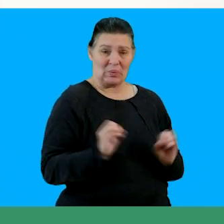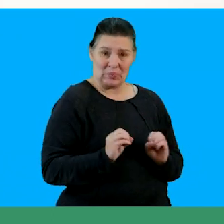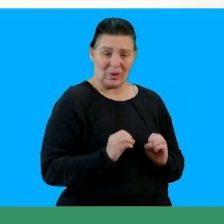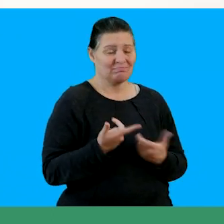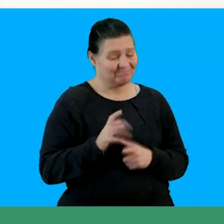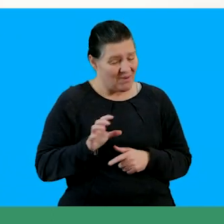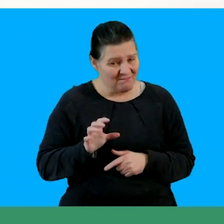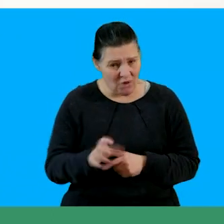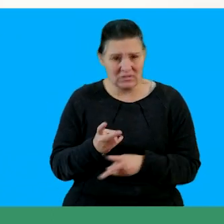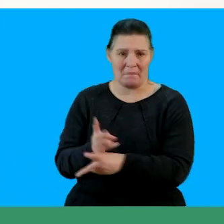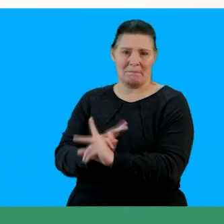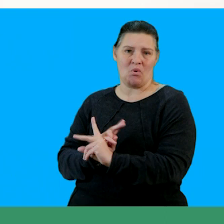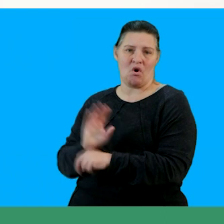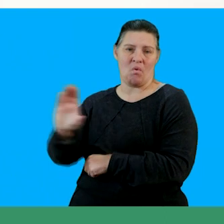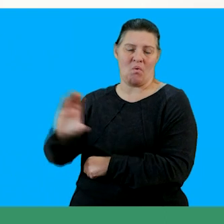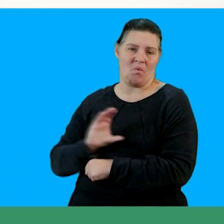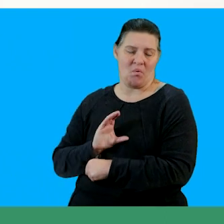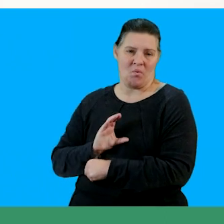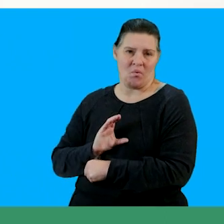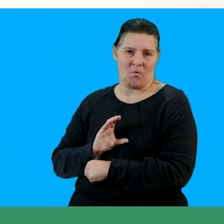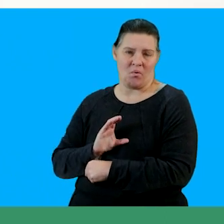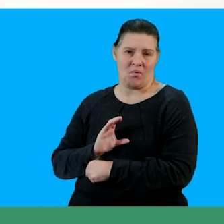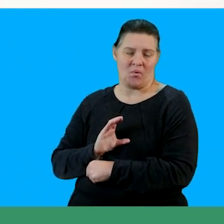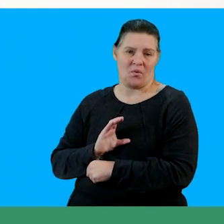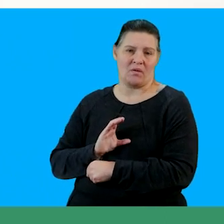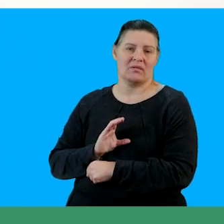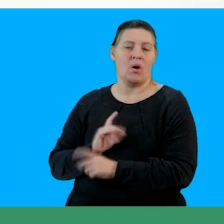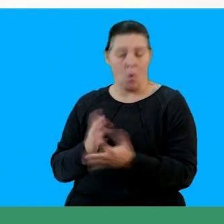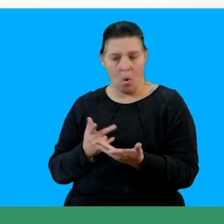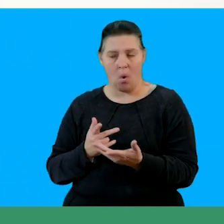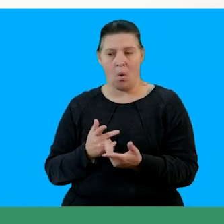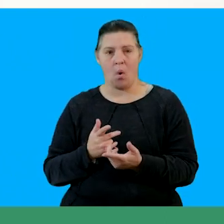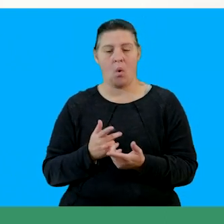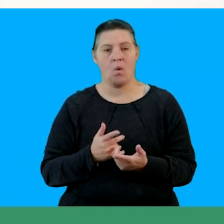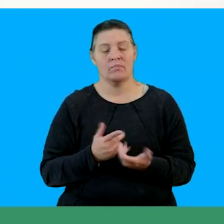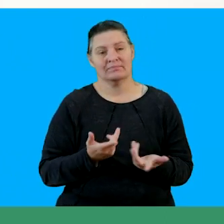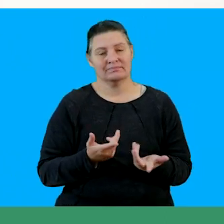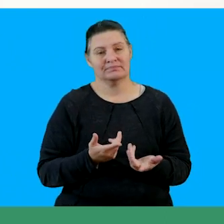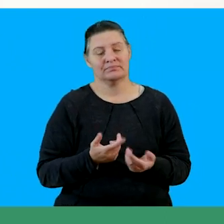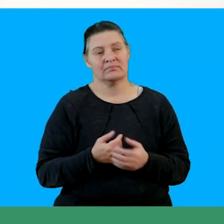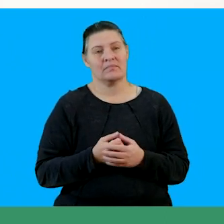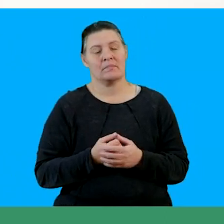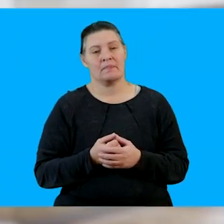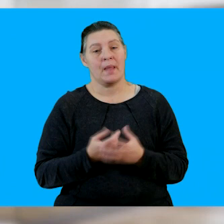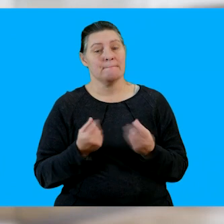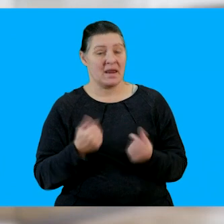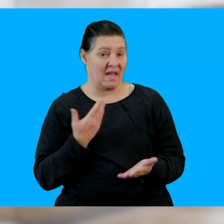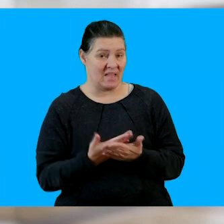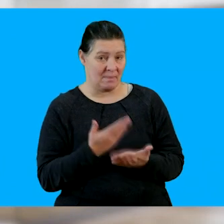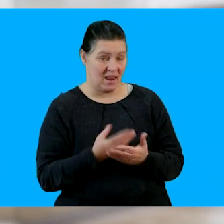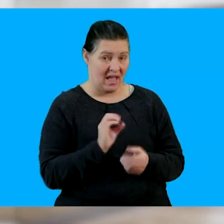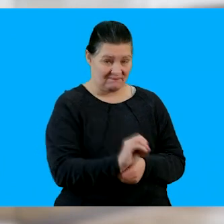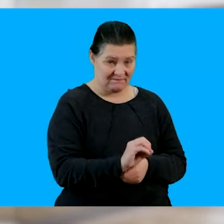business might be forced to borrow or the other way around. So obviously, if money